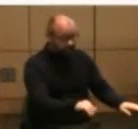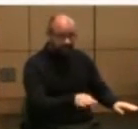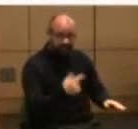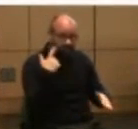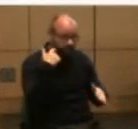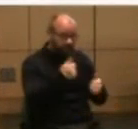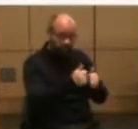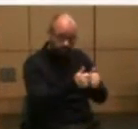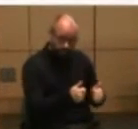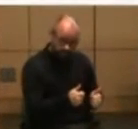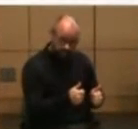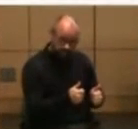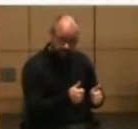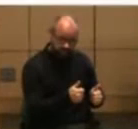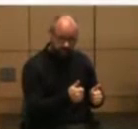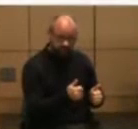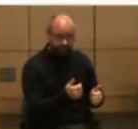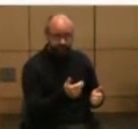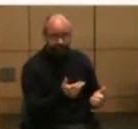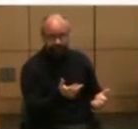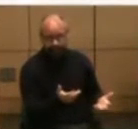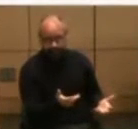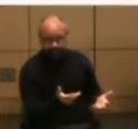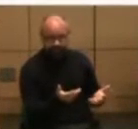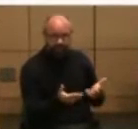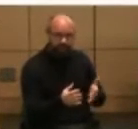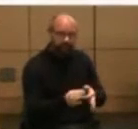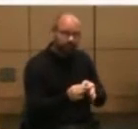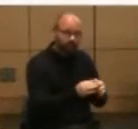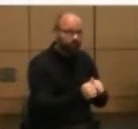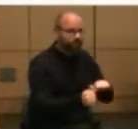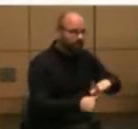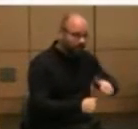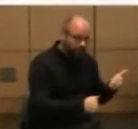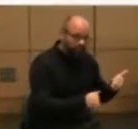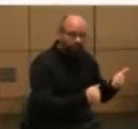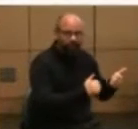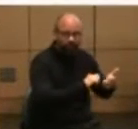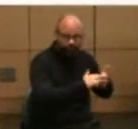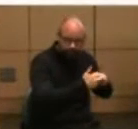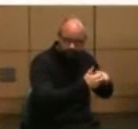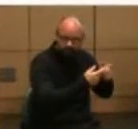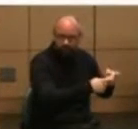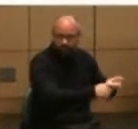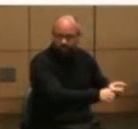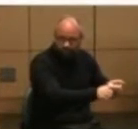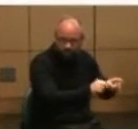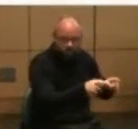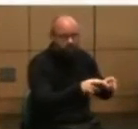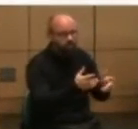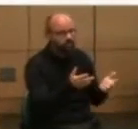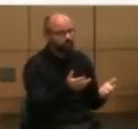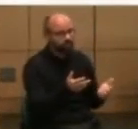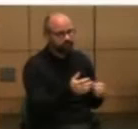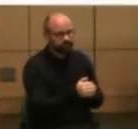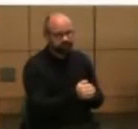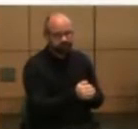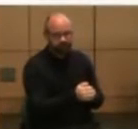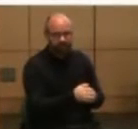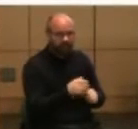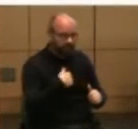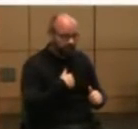and especially if it's associated with some other syndrome, or if it is associated with enlarged vestibular